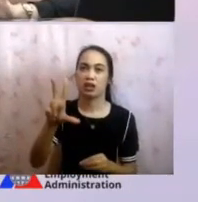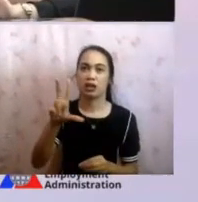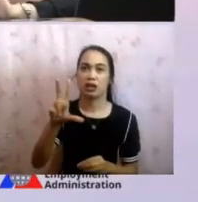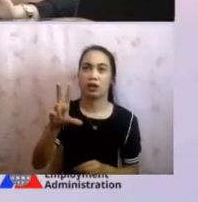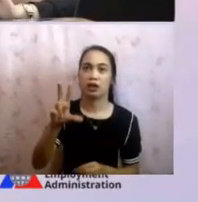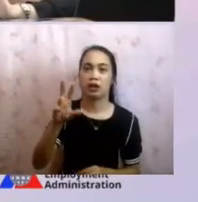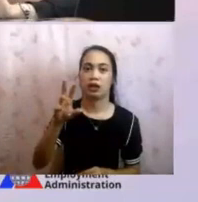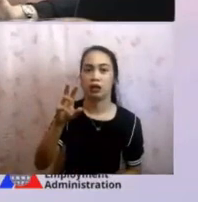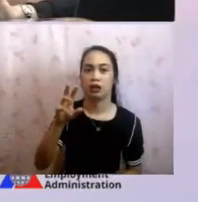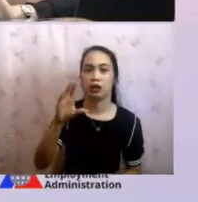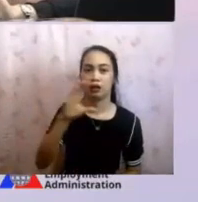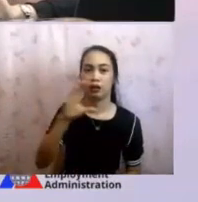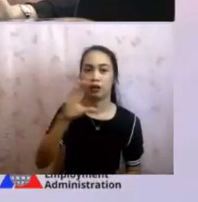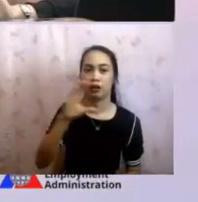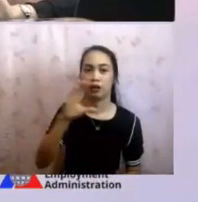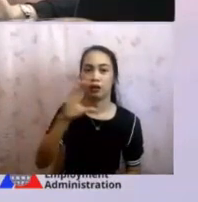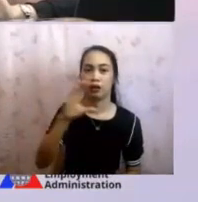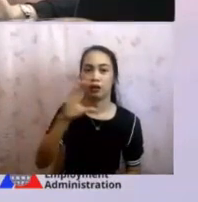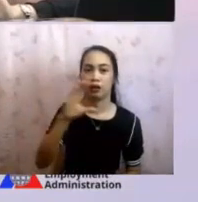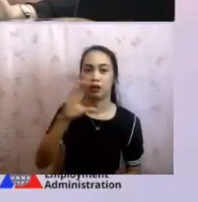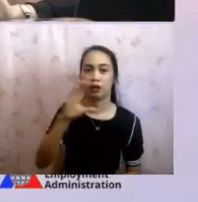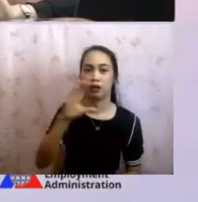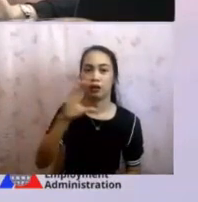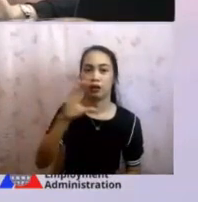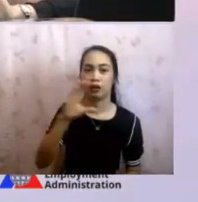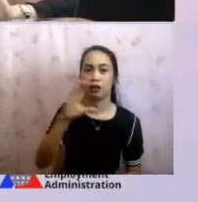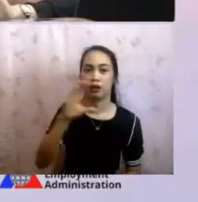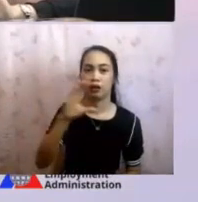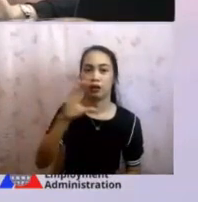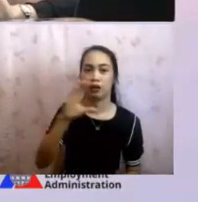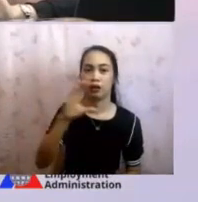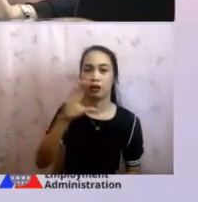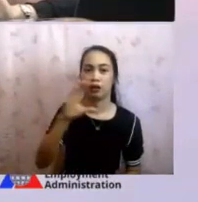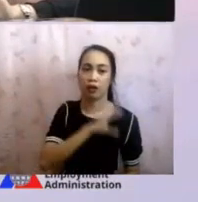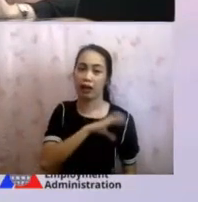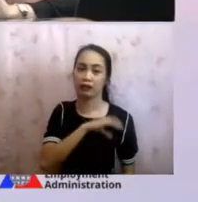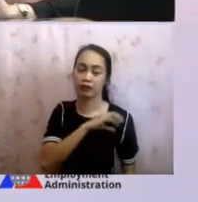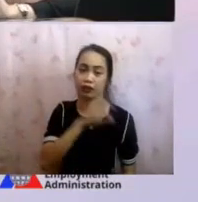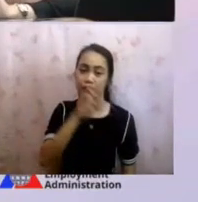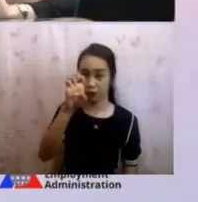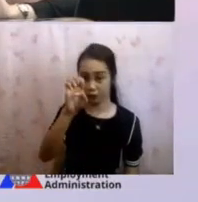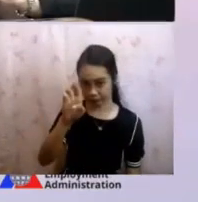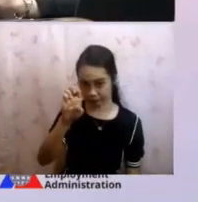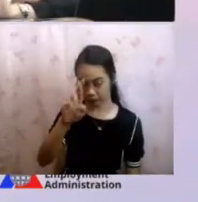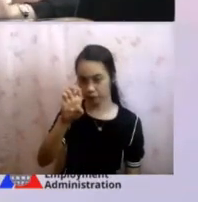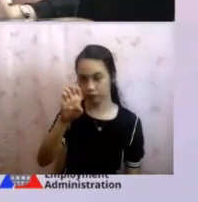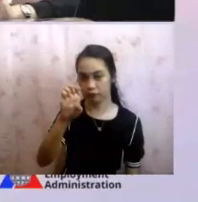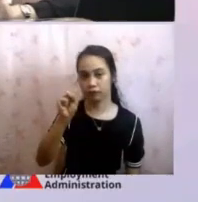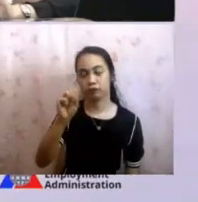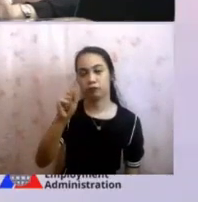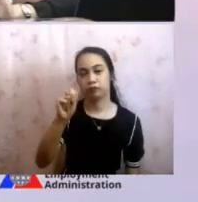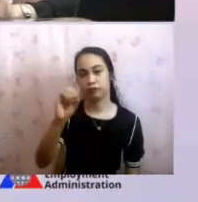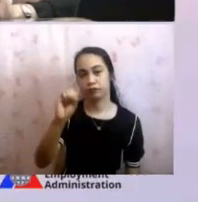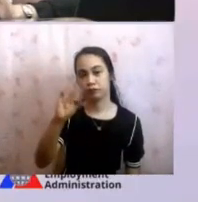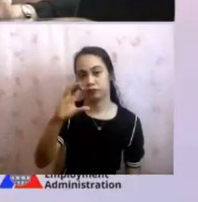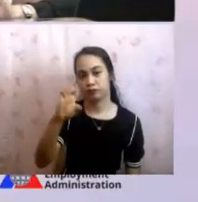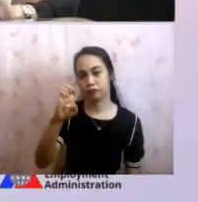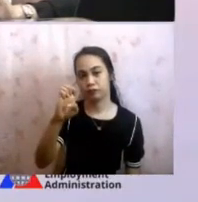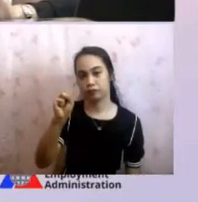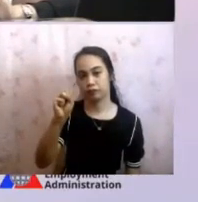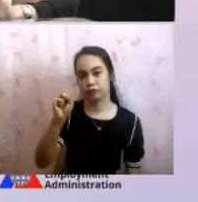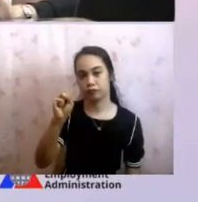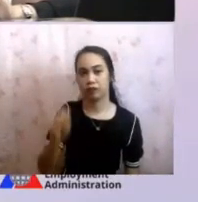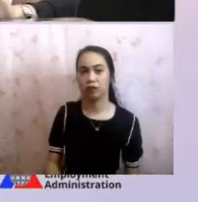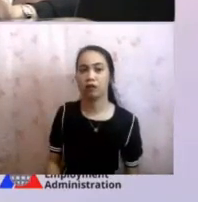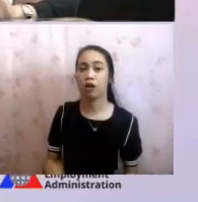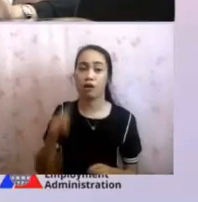first, before you put those name, your those character references in your resume, you have to inform them